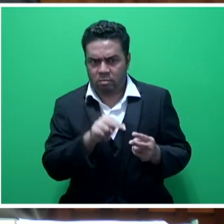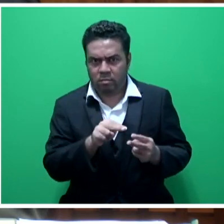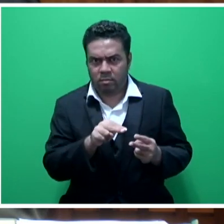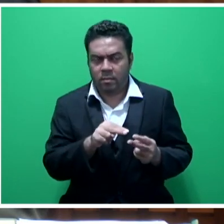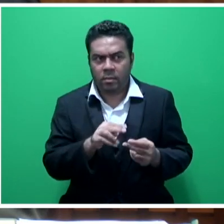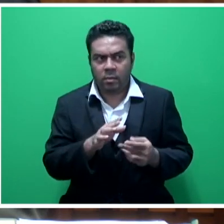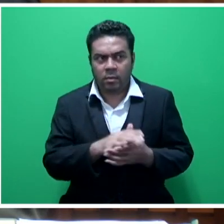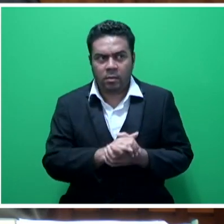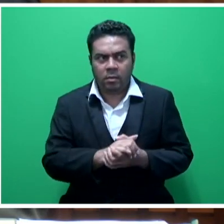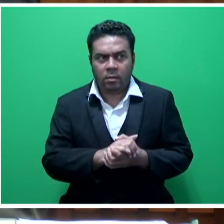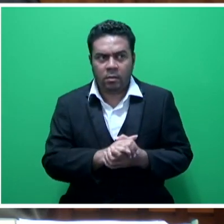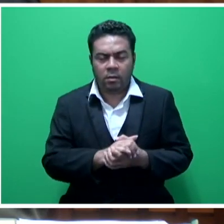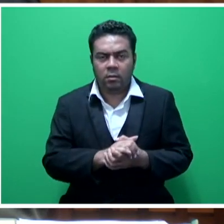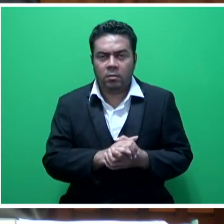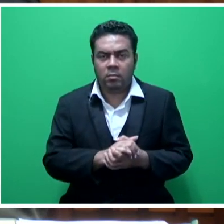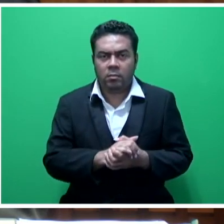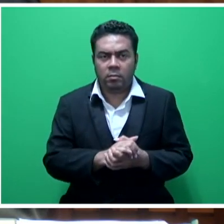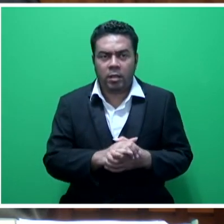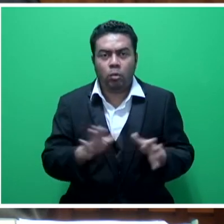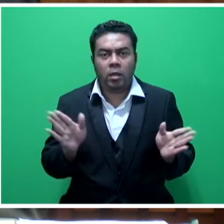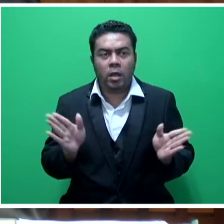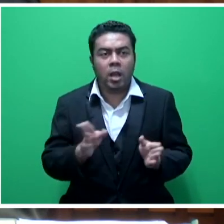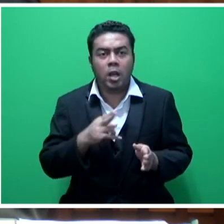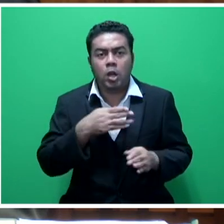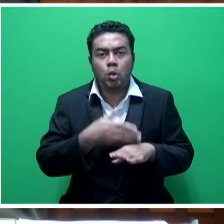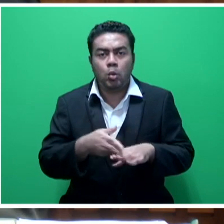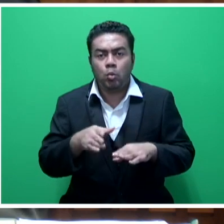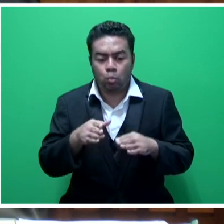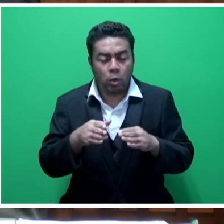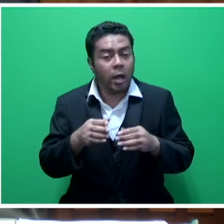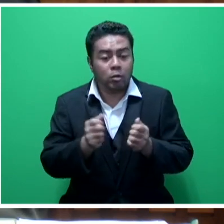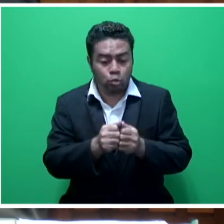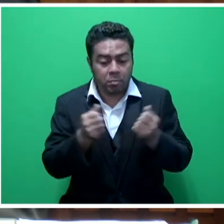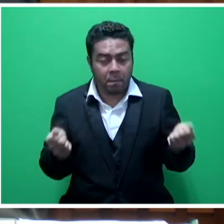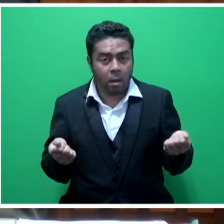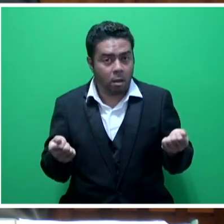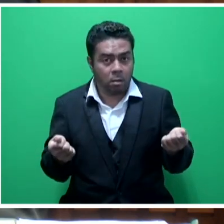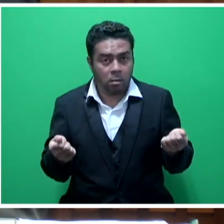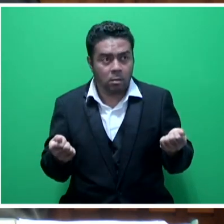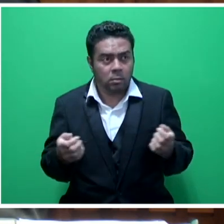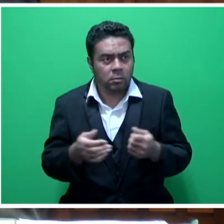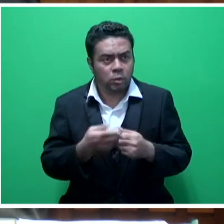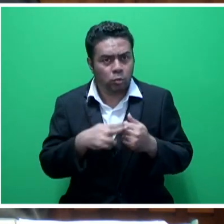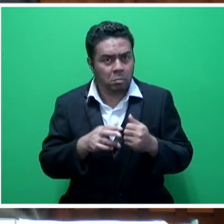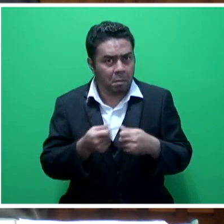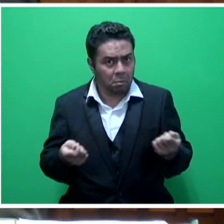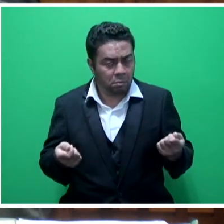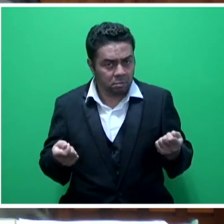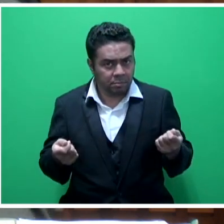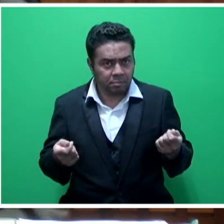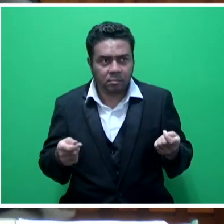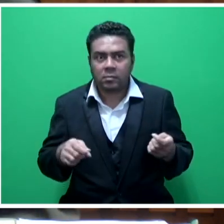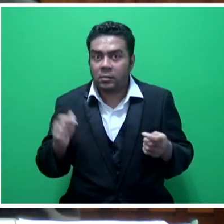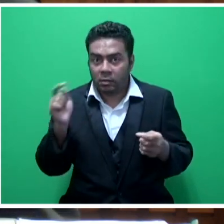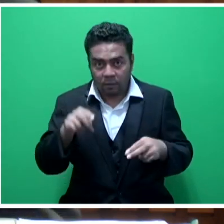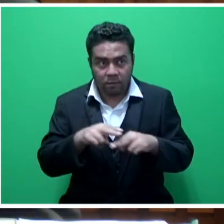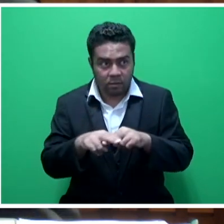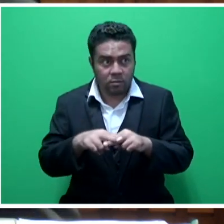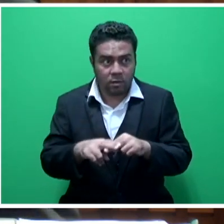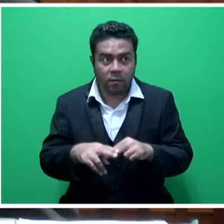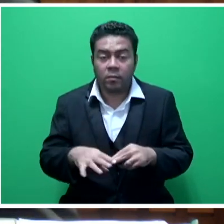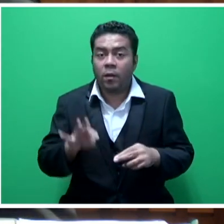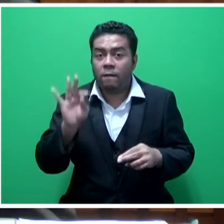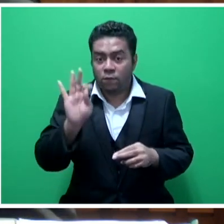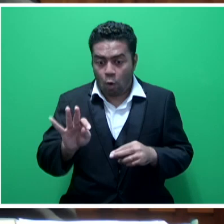taking pot shots through the rag newspaper. Now Fiji's national carrier is the only airline on the planet forced